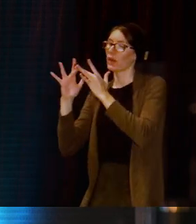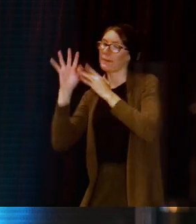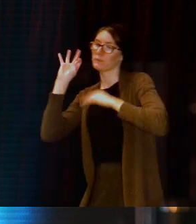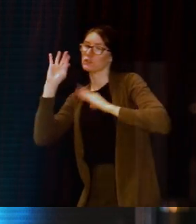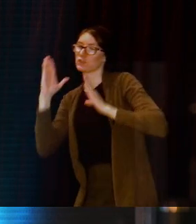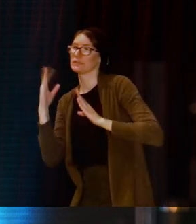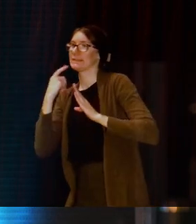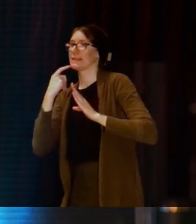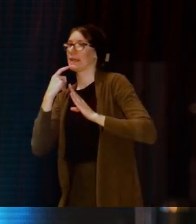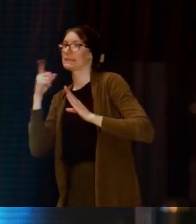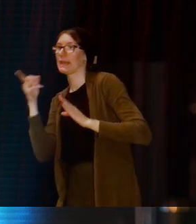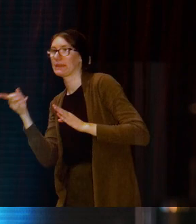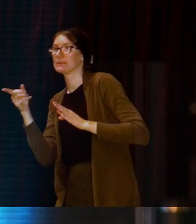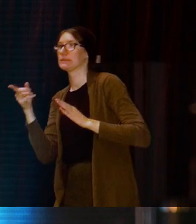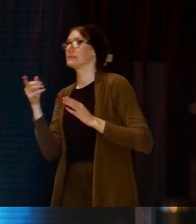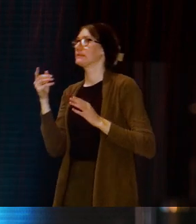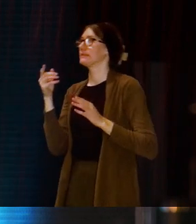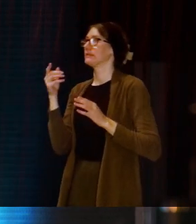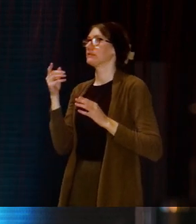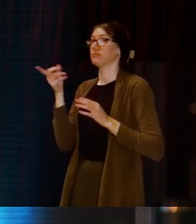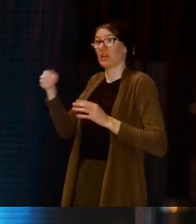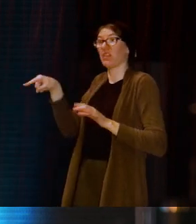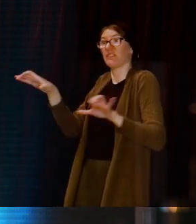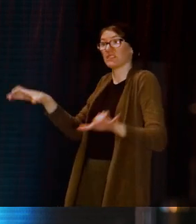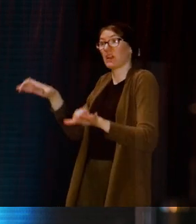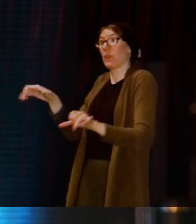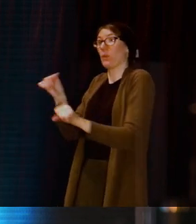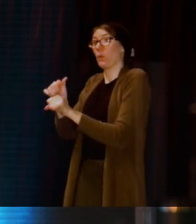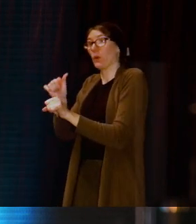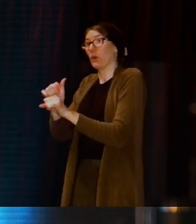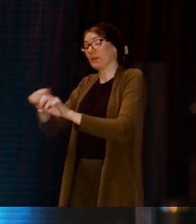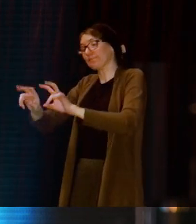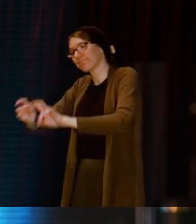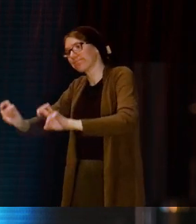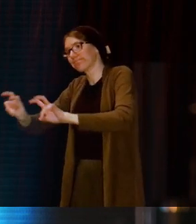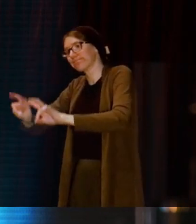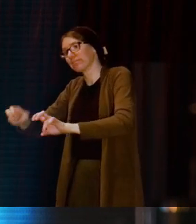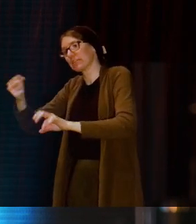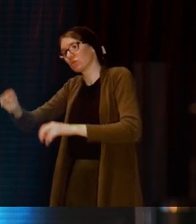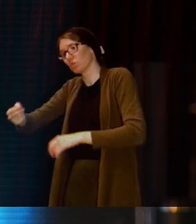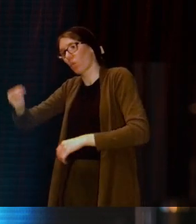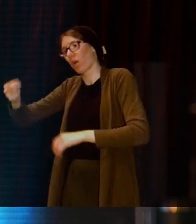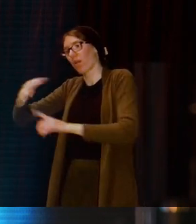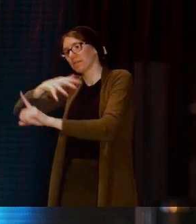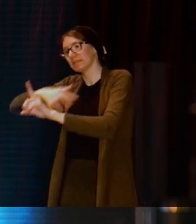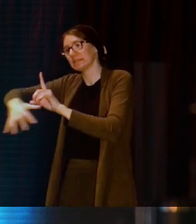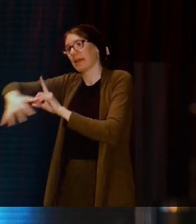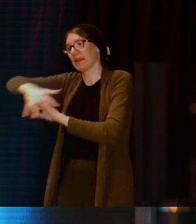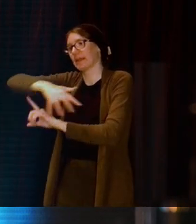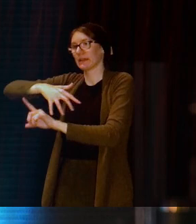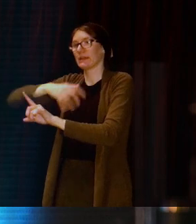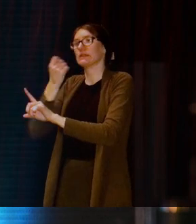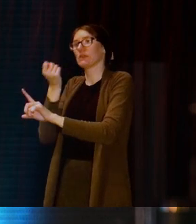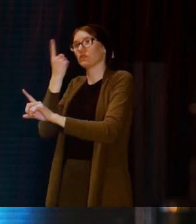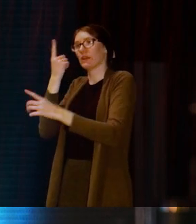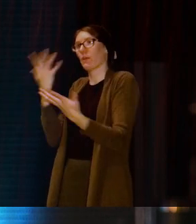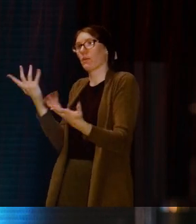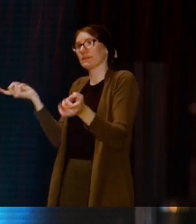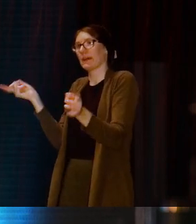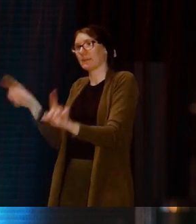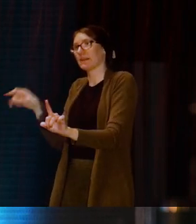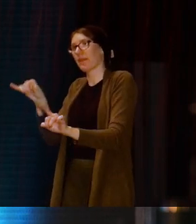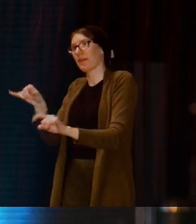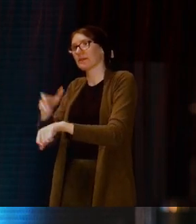says this, because they've done the work of looking into the historical setting to understand what's going on in